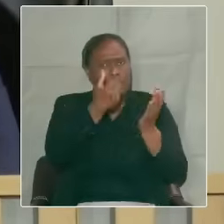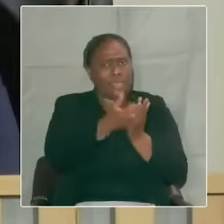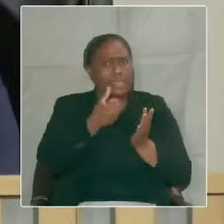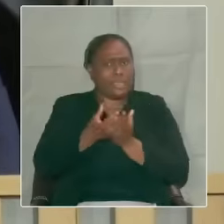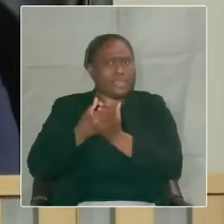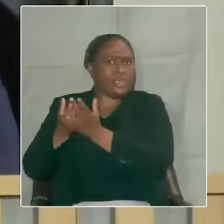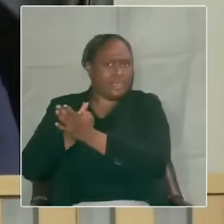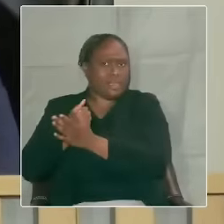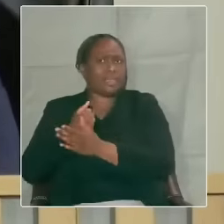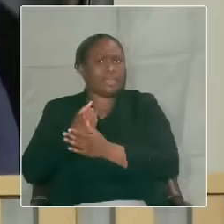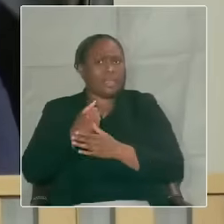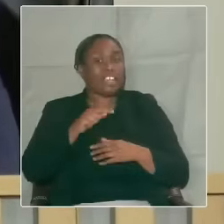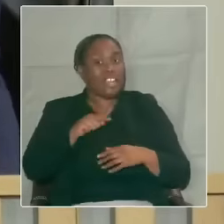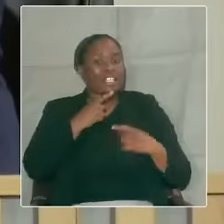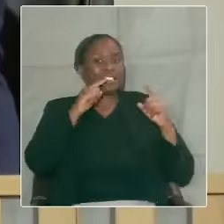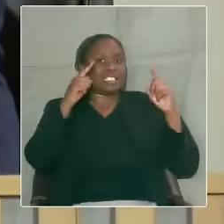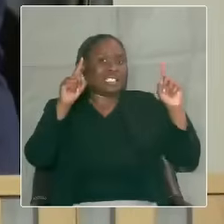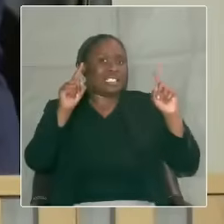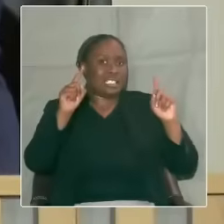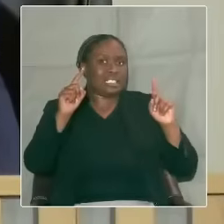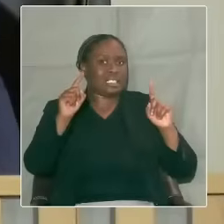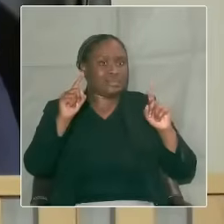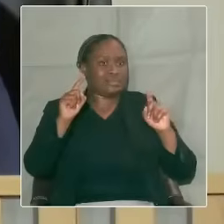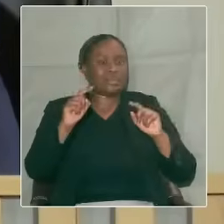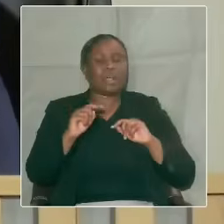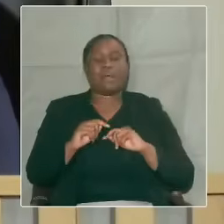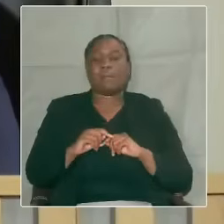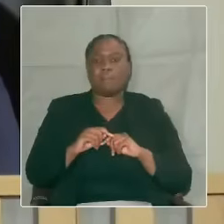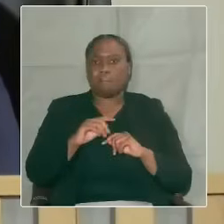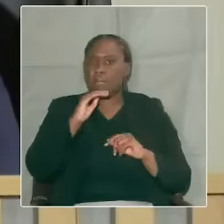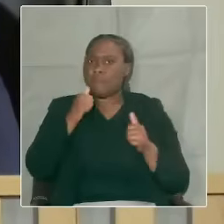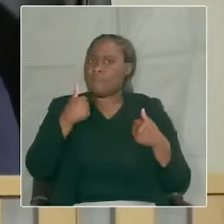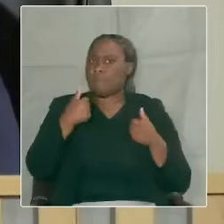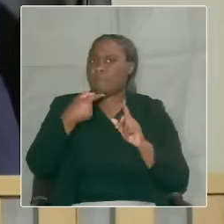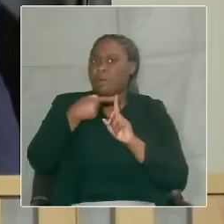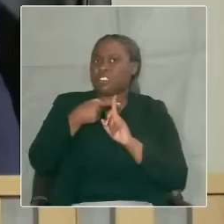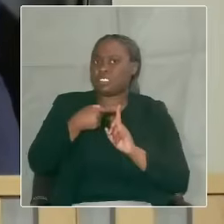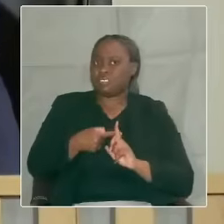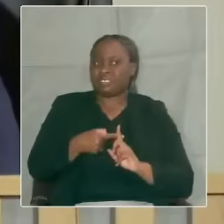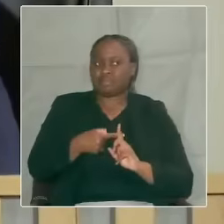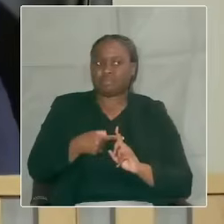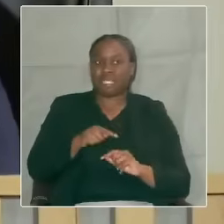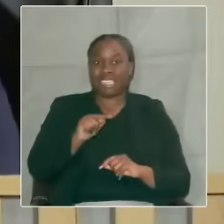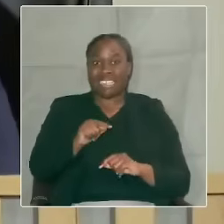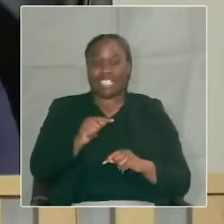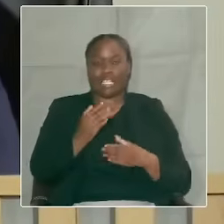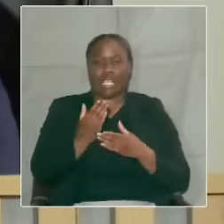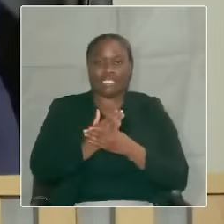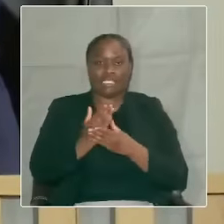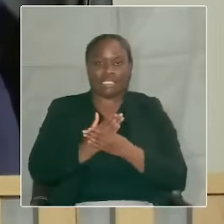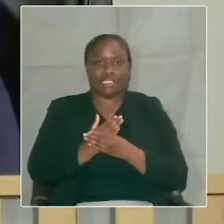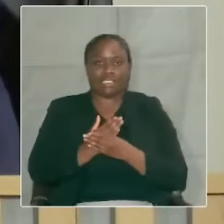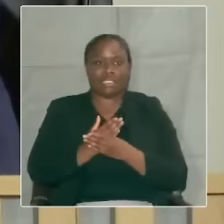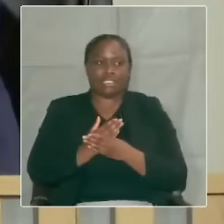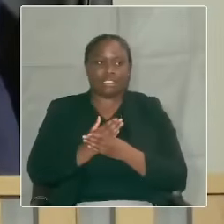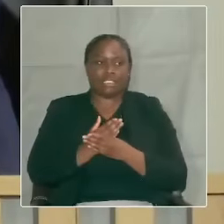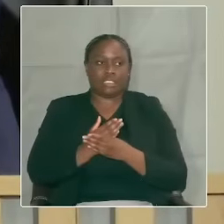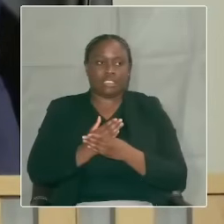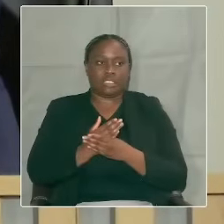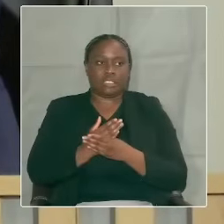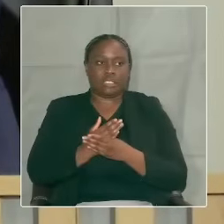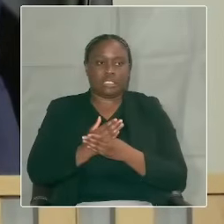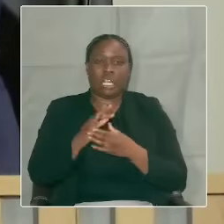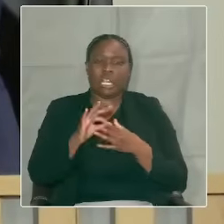is regarded as a success, but however, this specific cases will fall either on